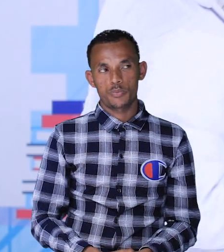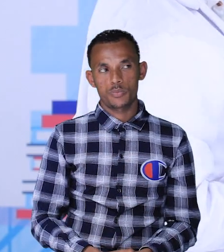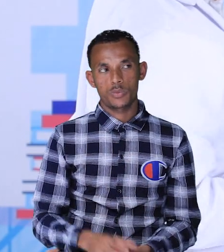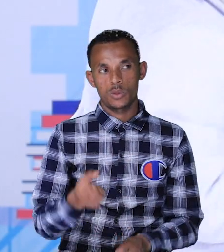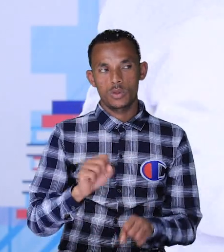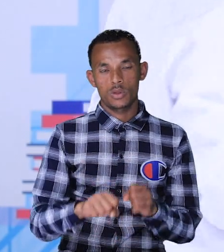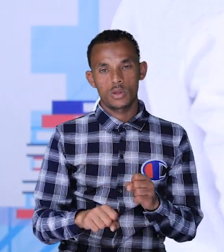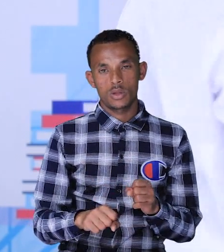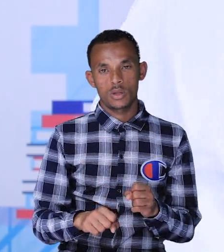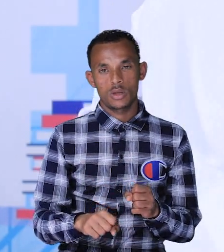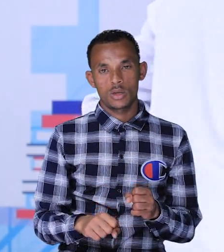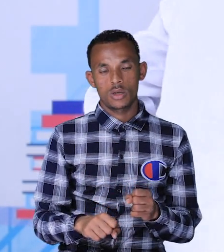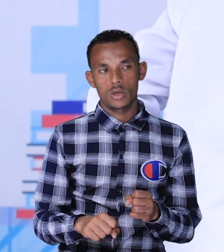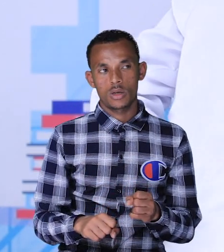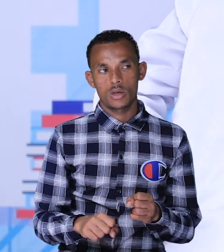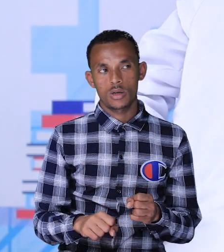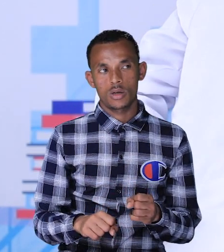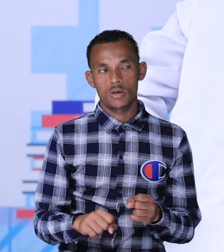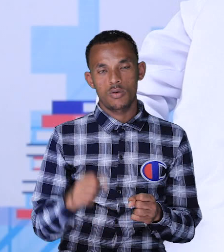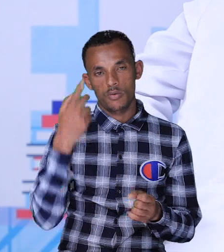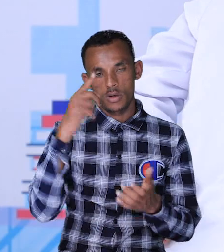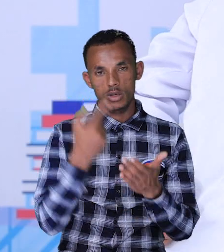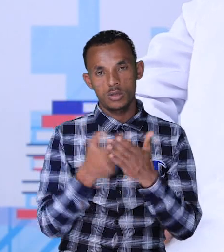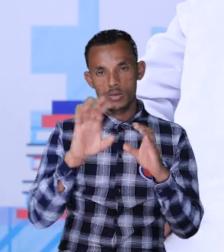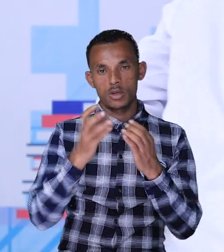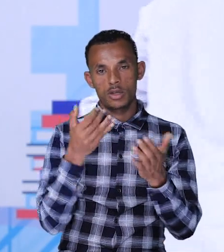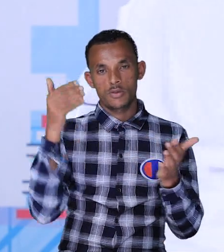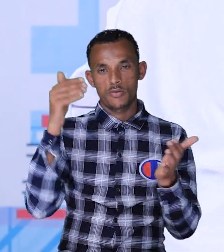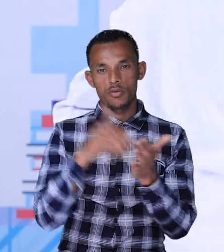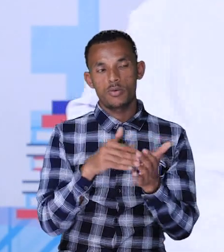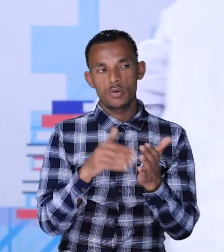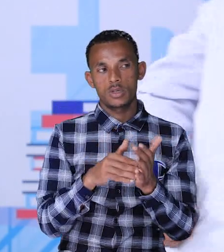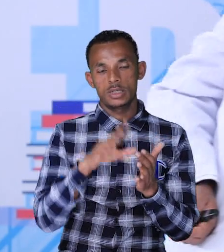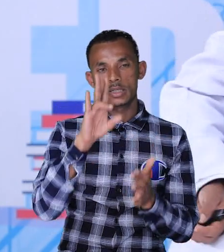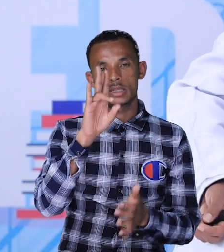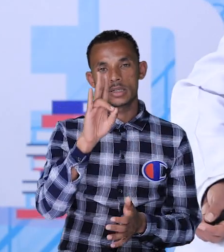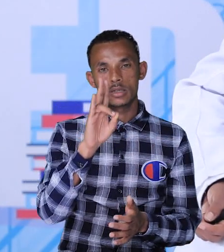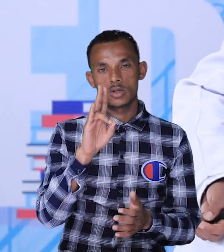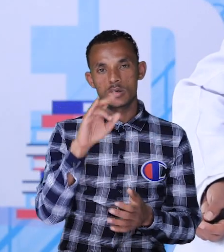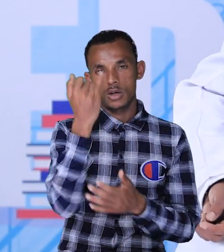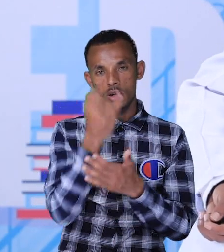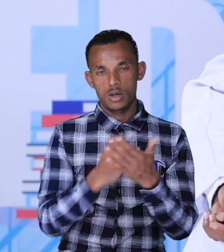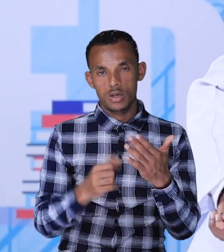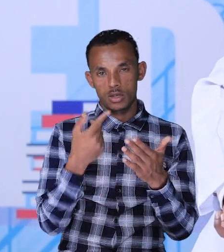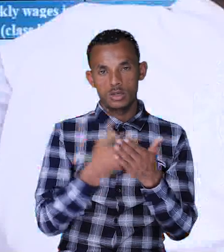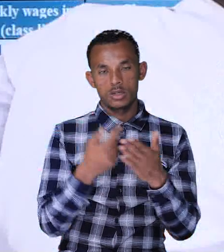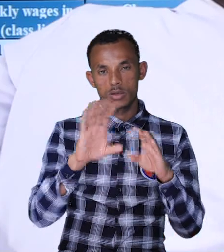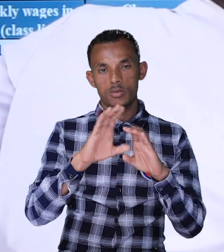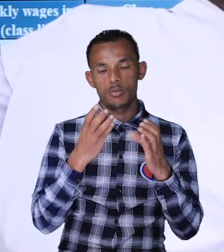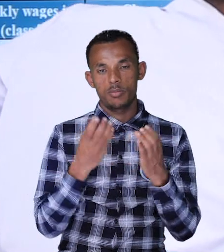159.5. So for this part, its frequency is 7. So you draw this